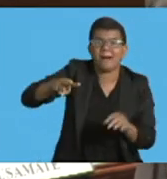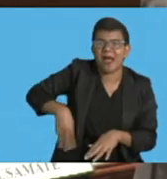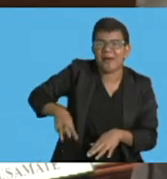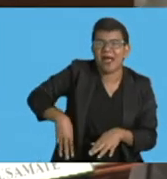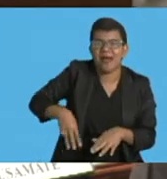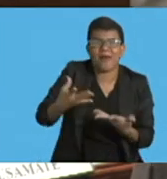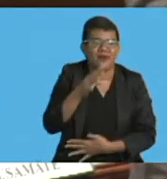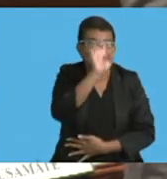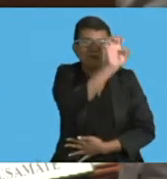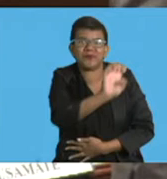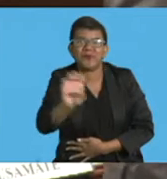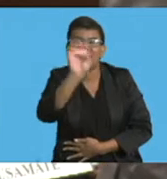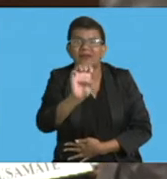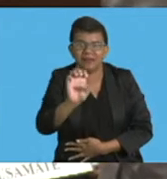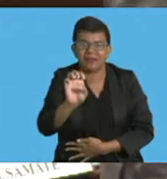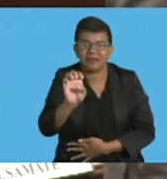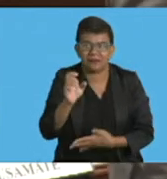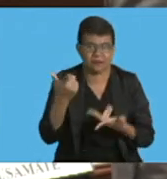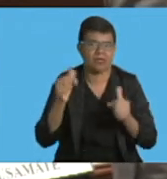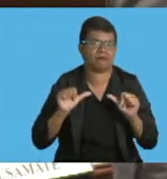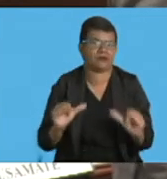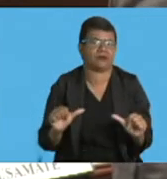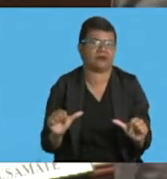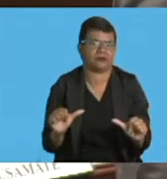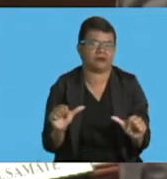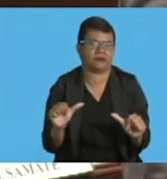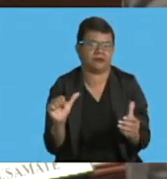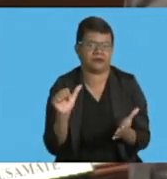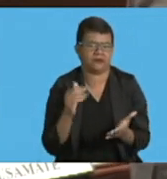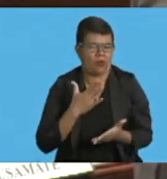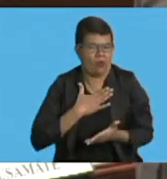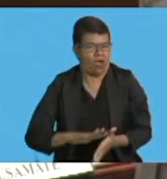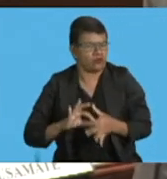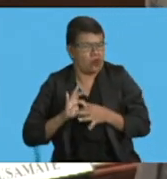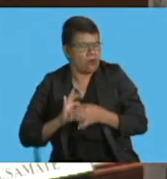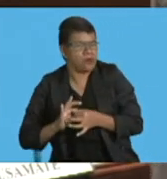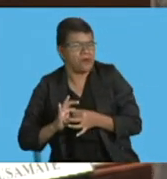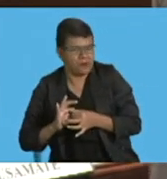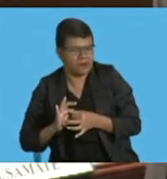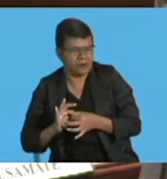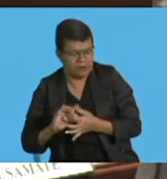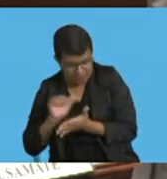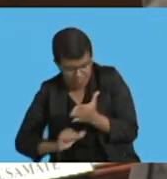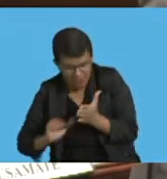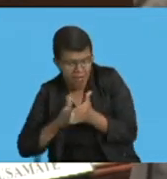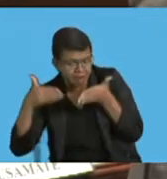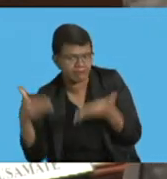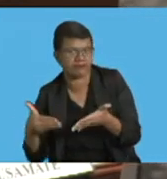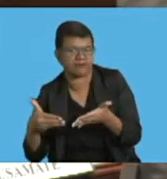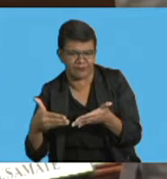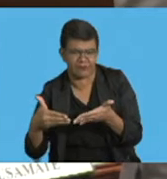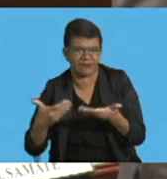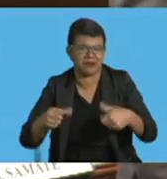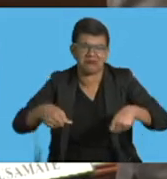national interests, as they say. In response, the EU placed duties on US imports, such as motorcycles and bourbon. The US is